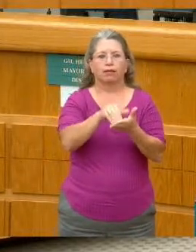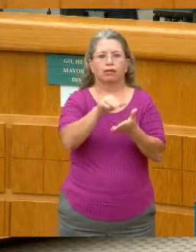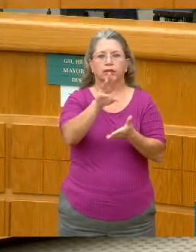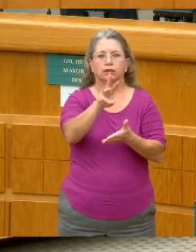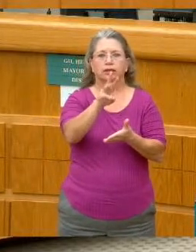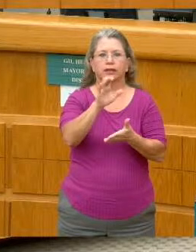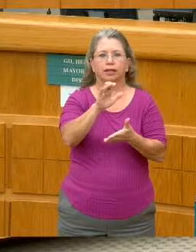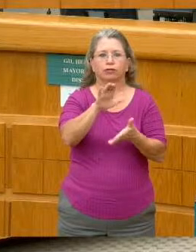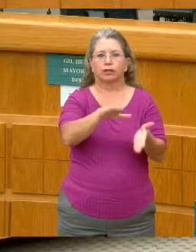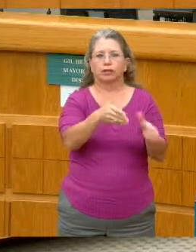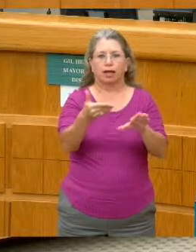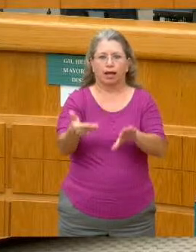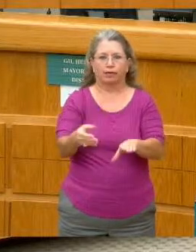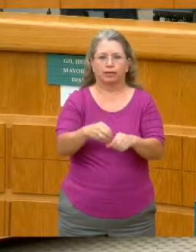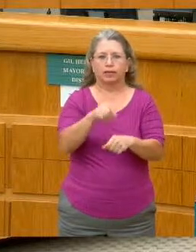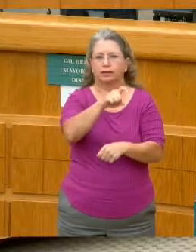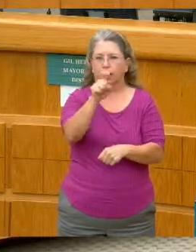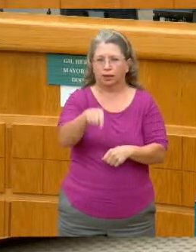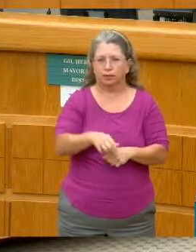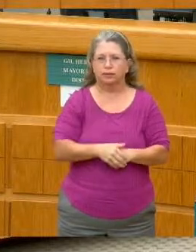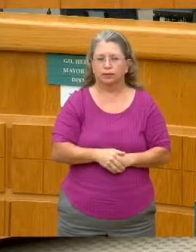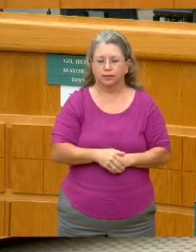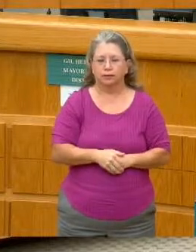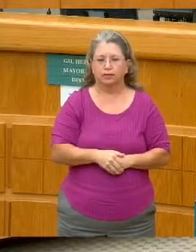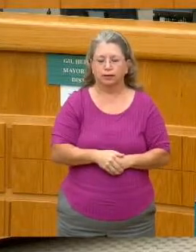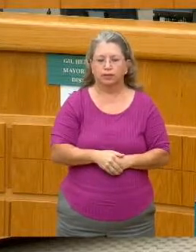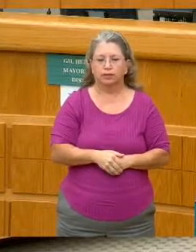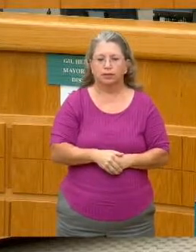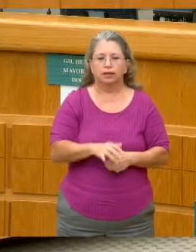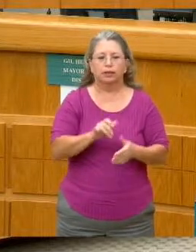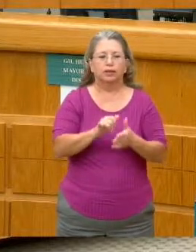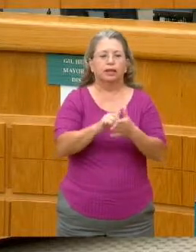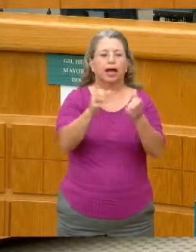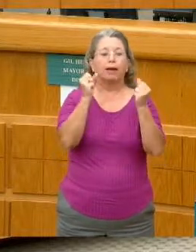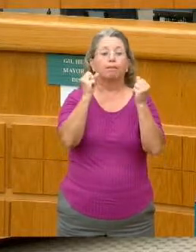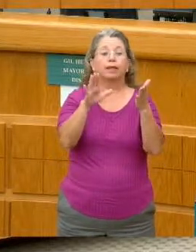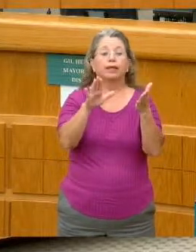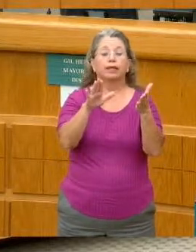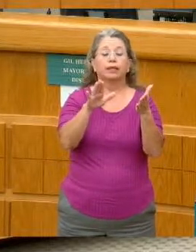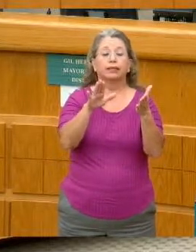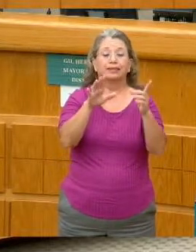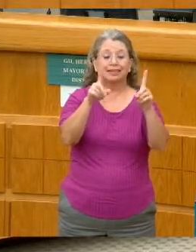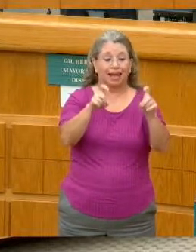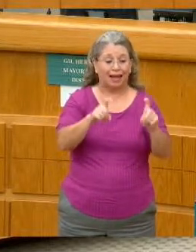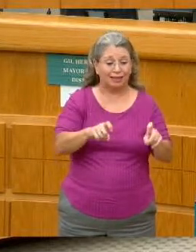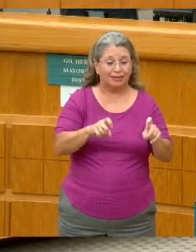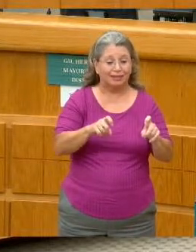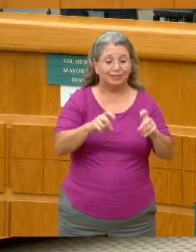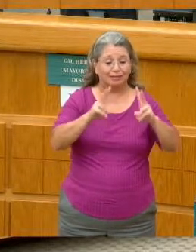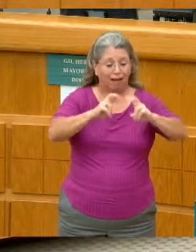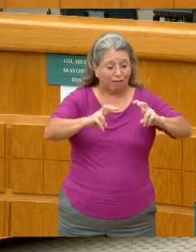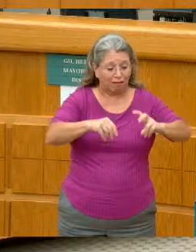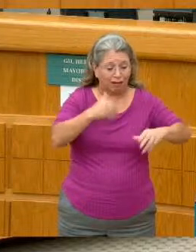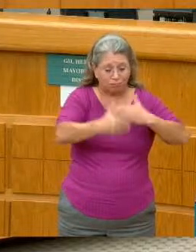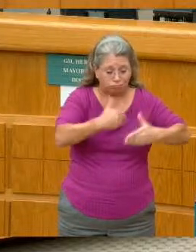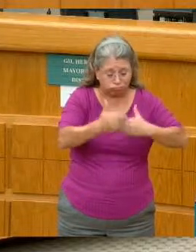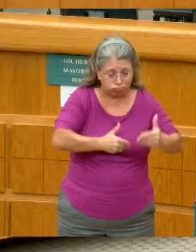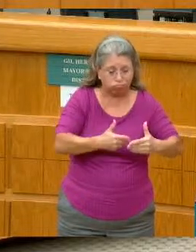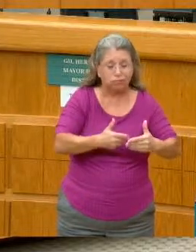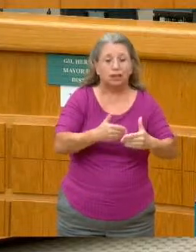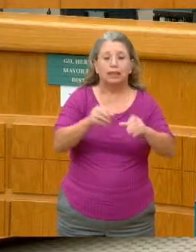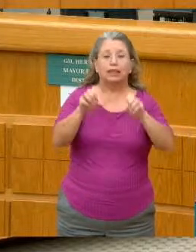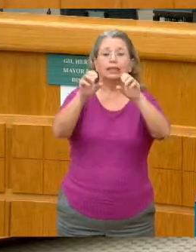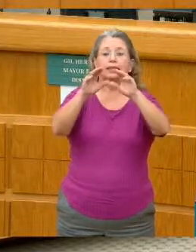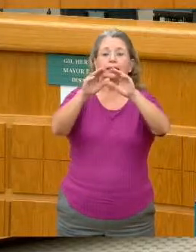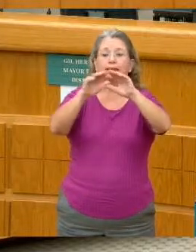in Texas. With this tremendous number of tests being processed, systems like the National